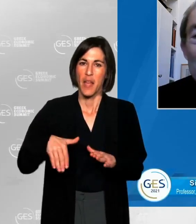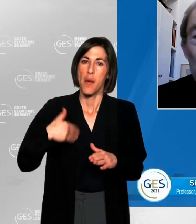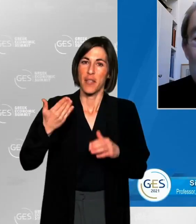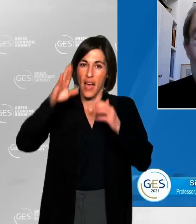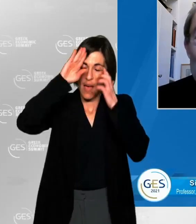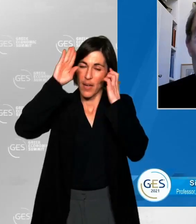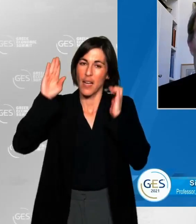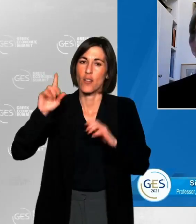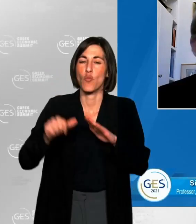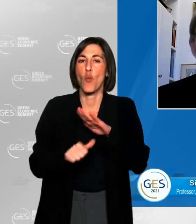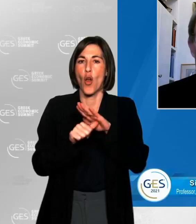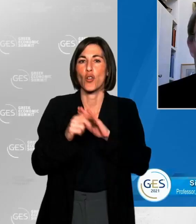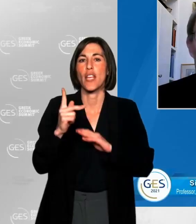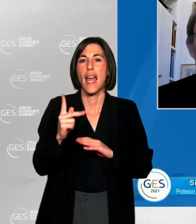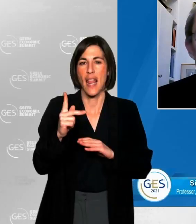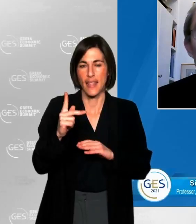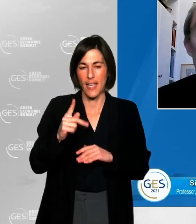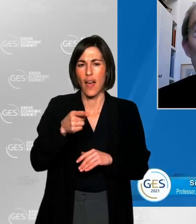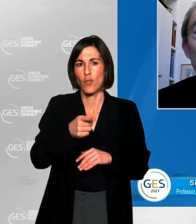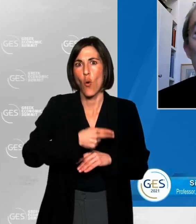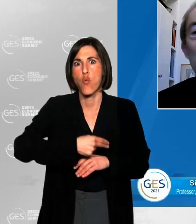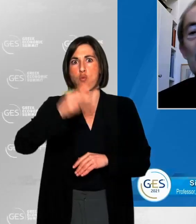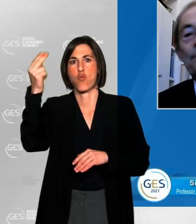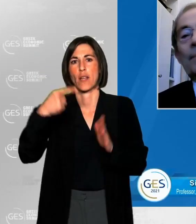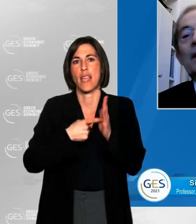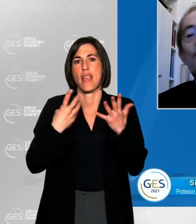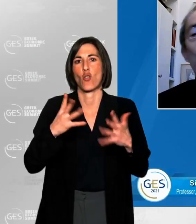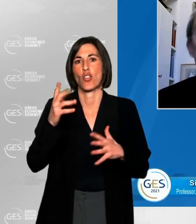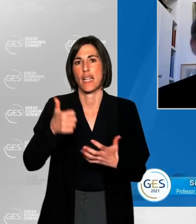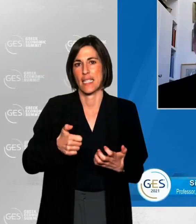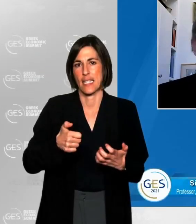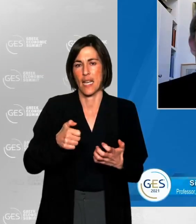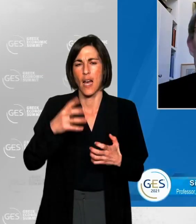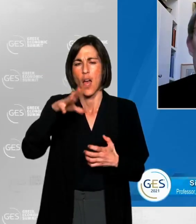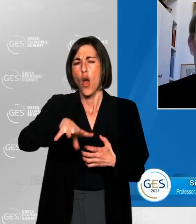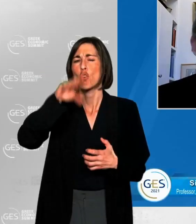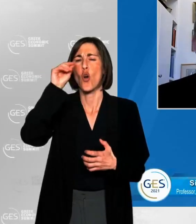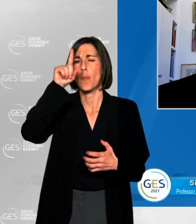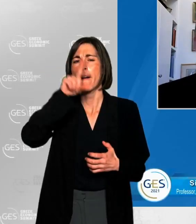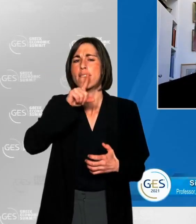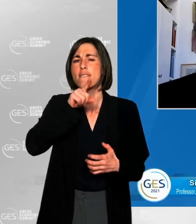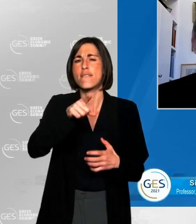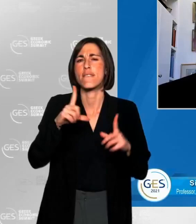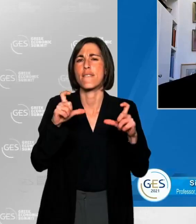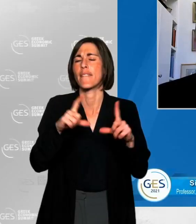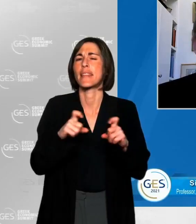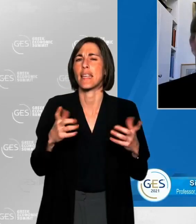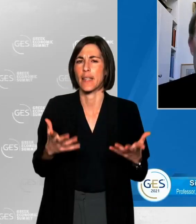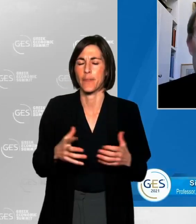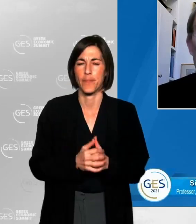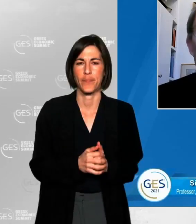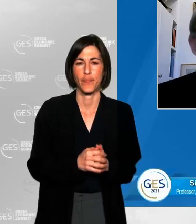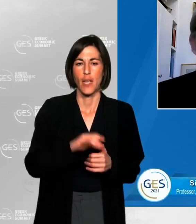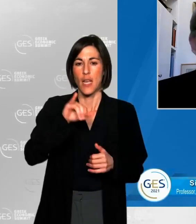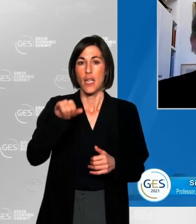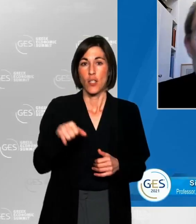the idea was that if there is economic growth, then everyone benefits. In fact, JFK used it